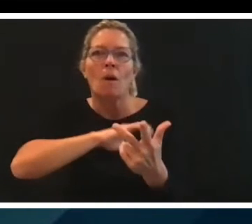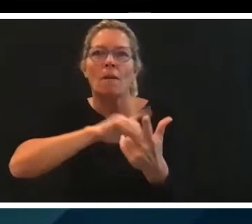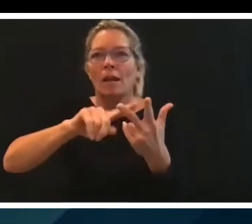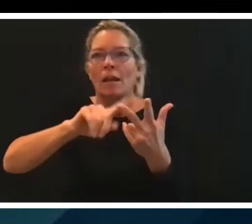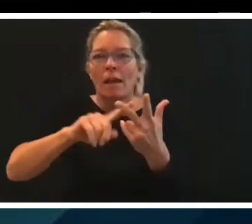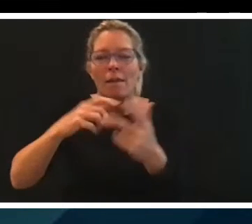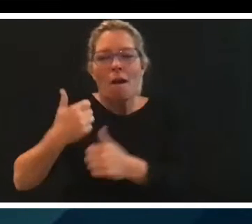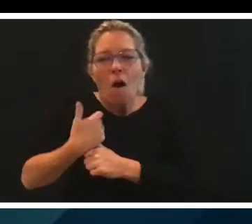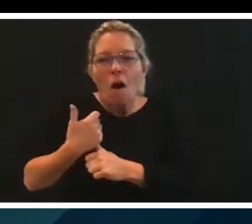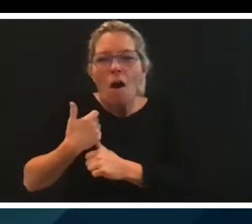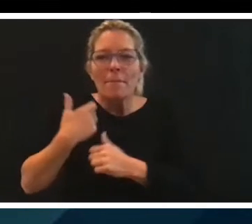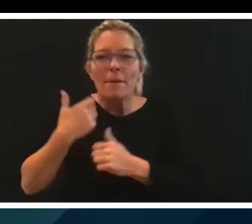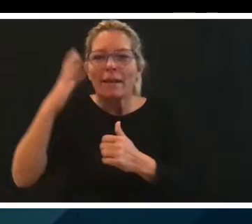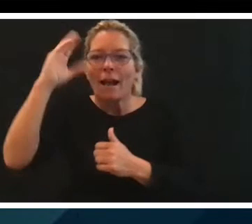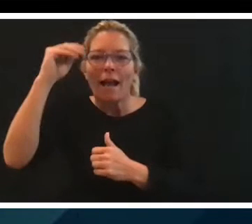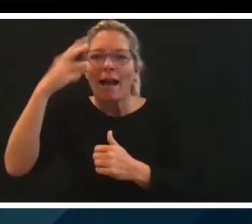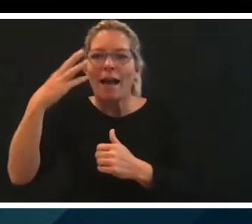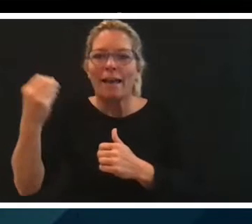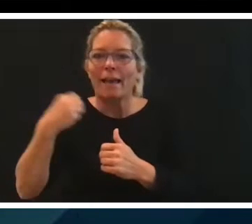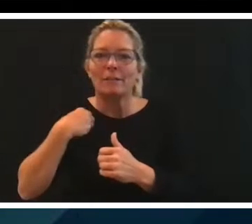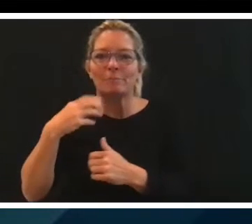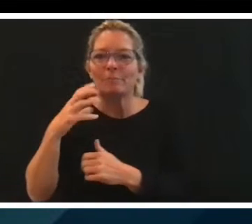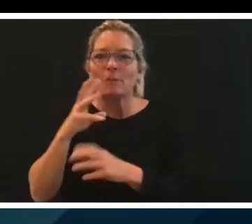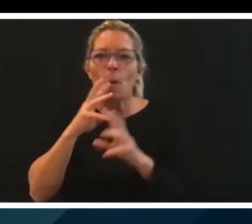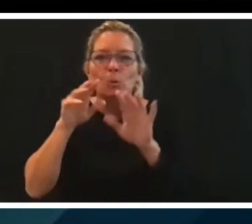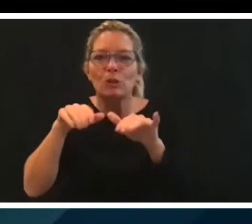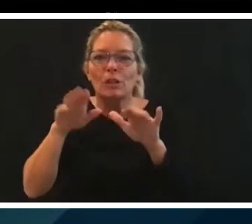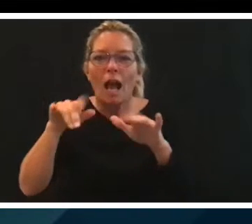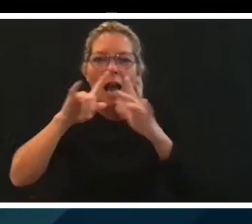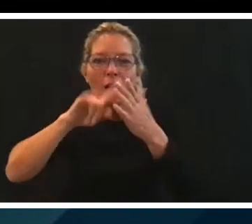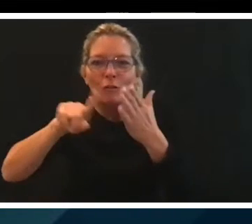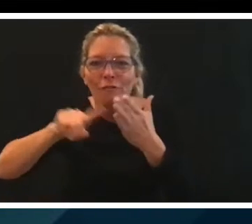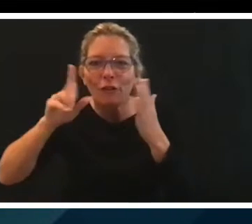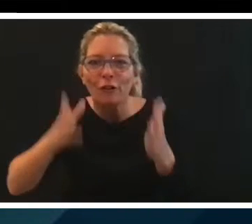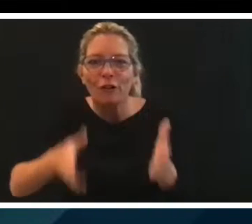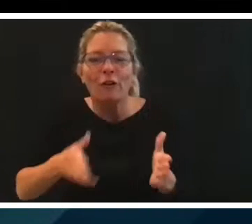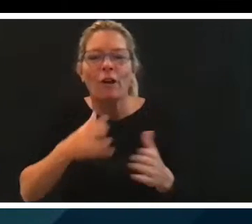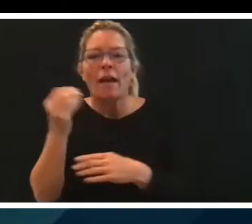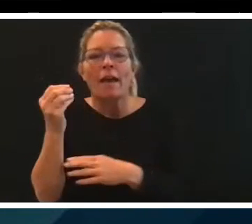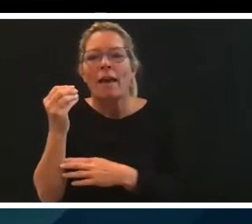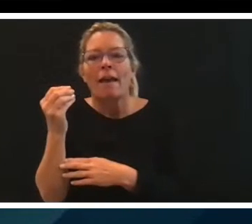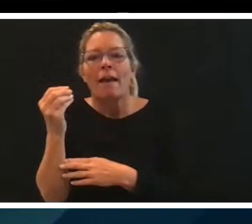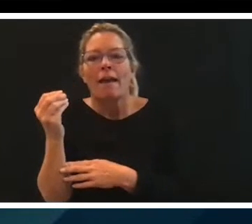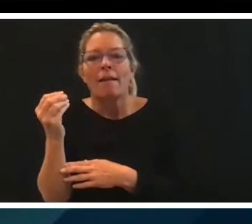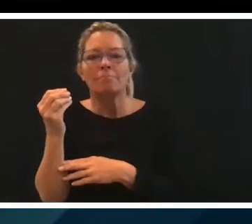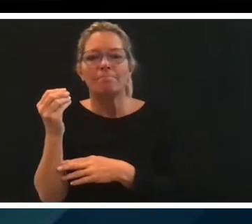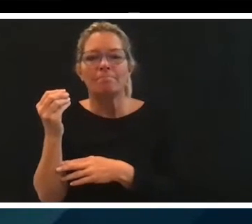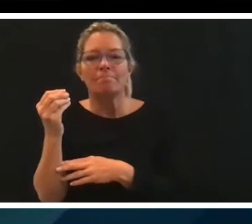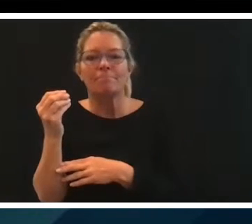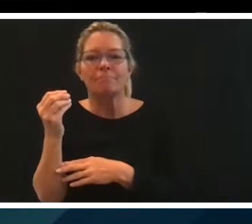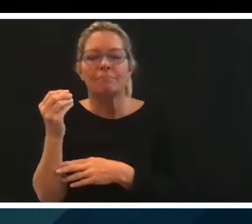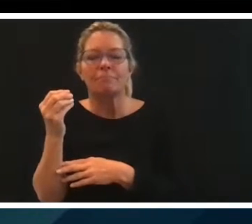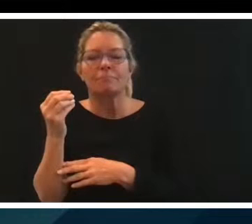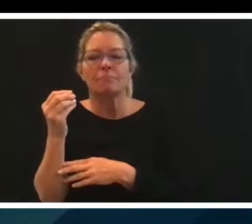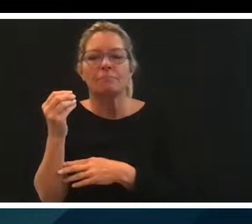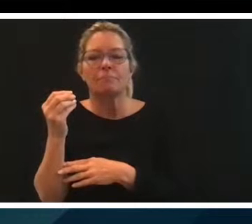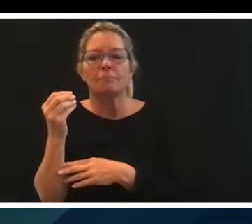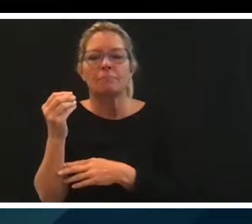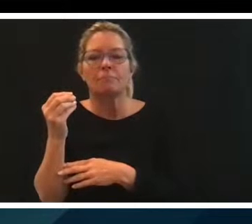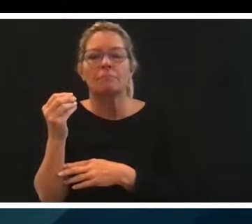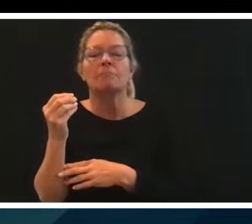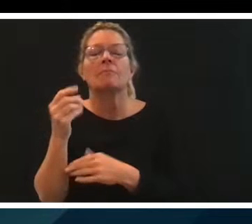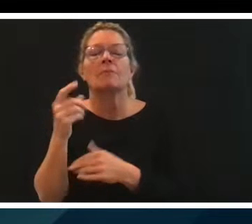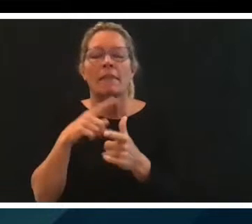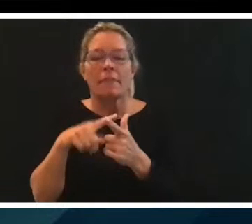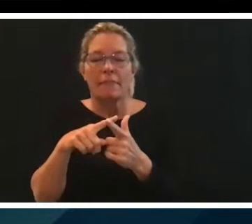and all those things that kids go through. And there comes a moment when you realize that that's